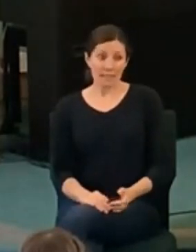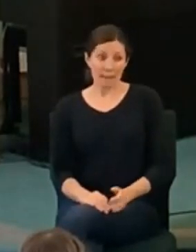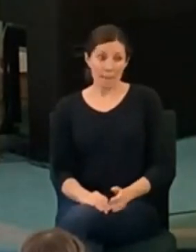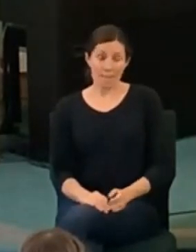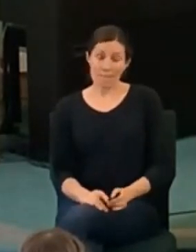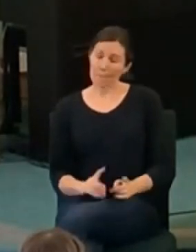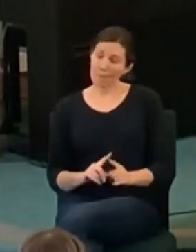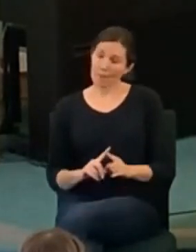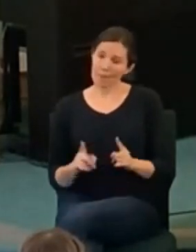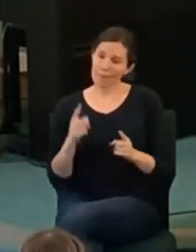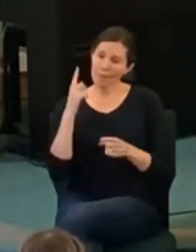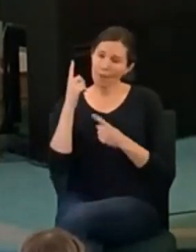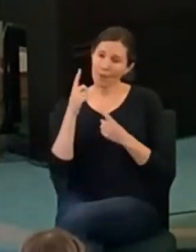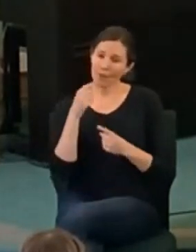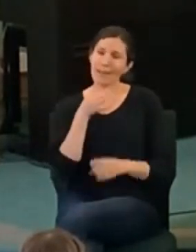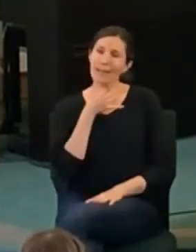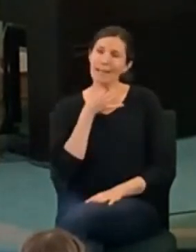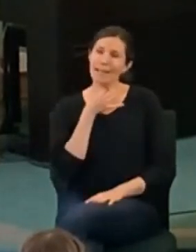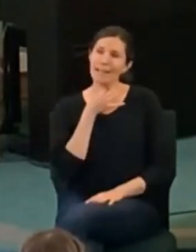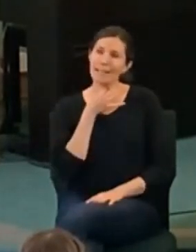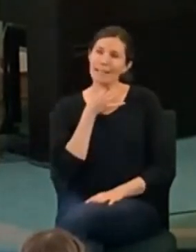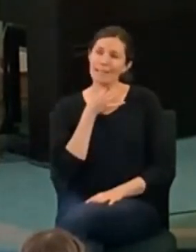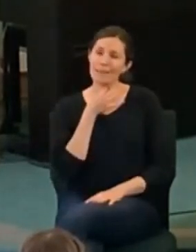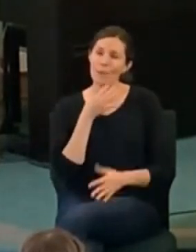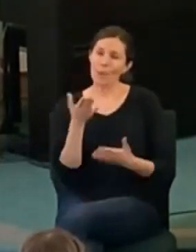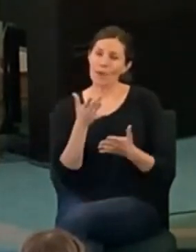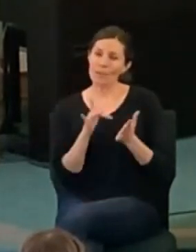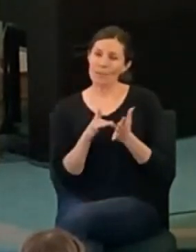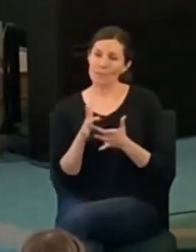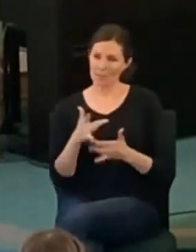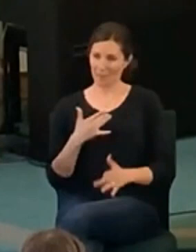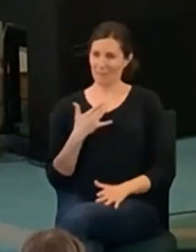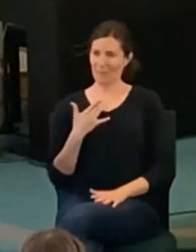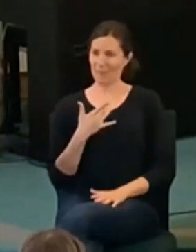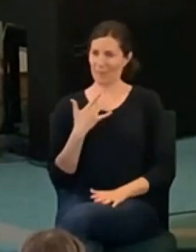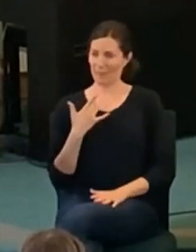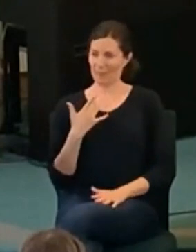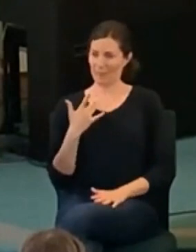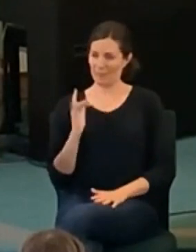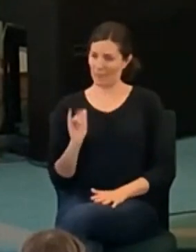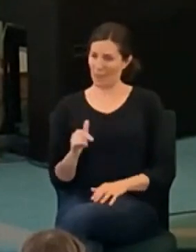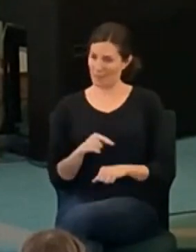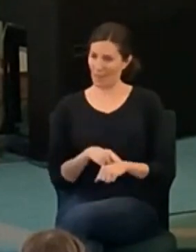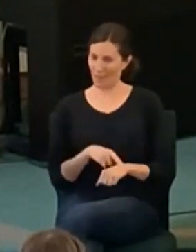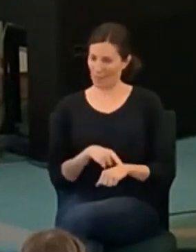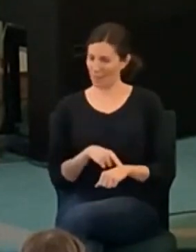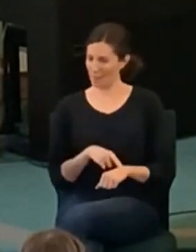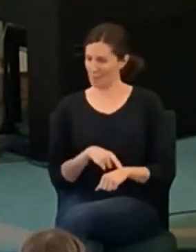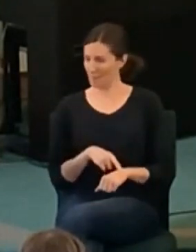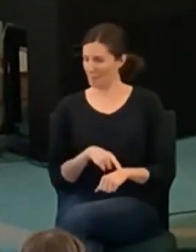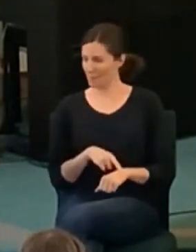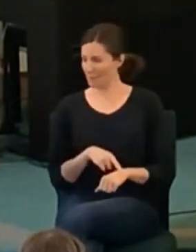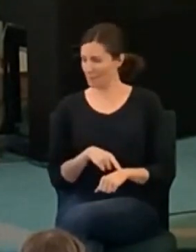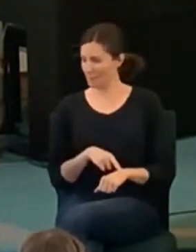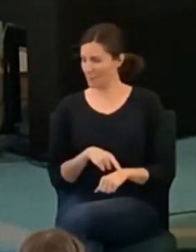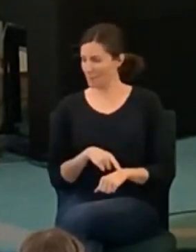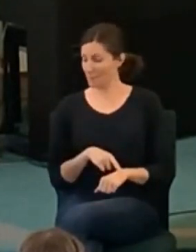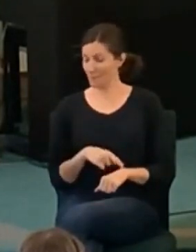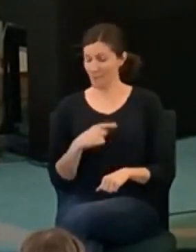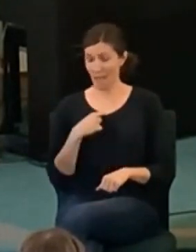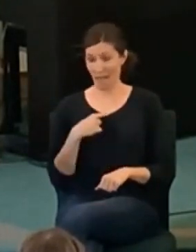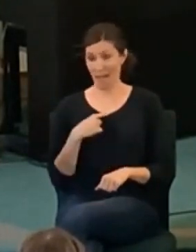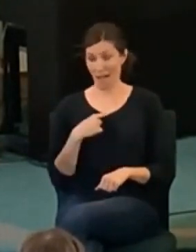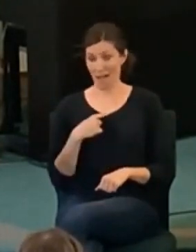first one to throw a stone, but only if they have not sinned, if they have no sin in their